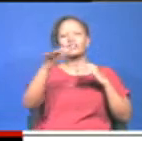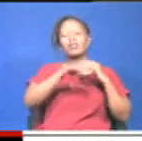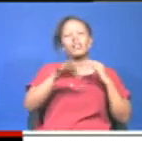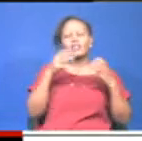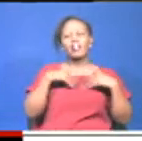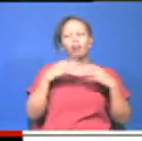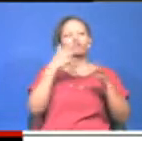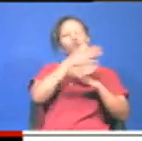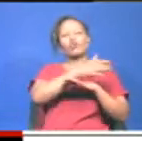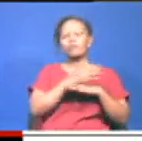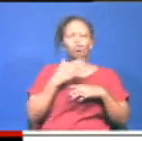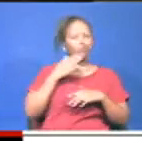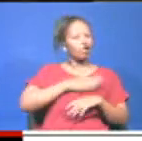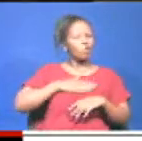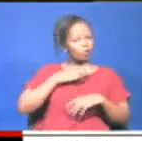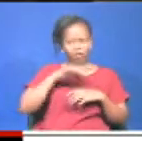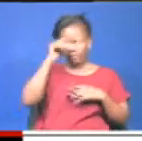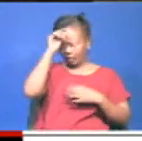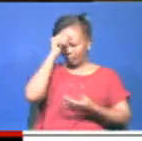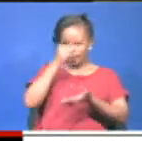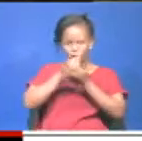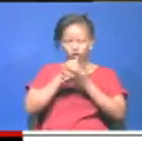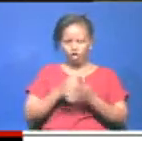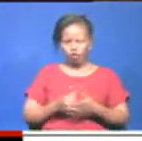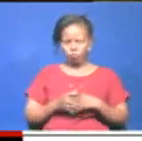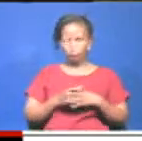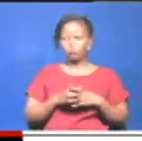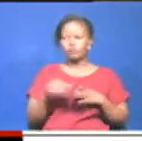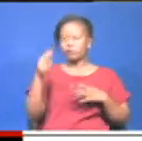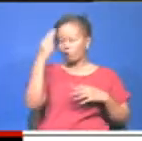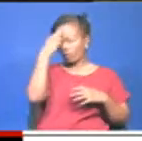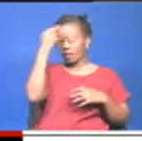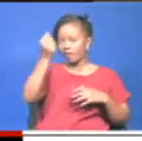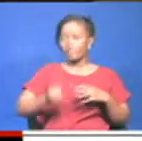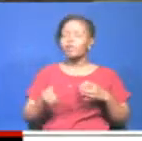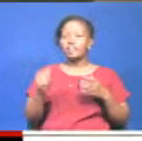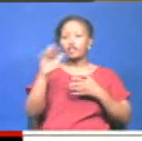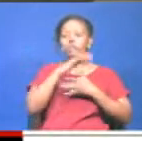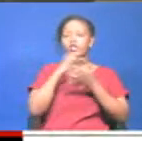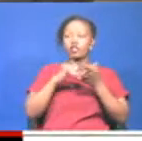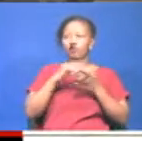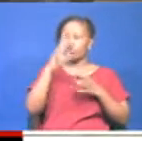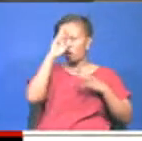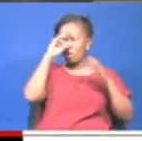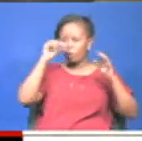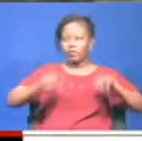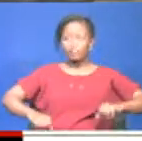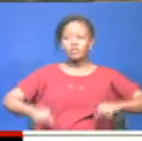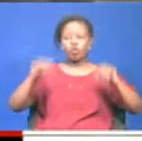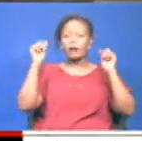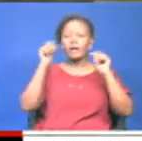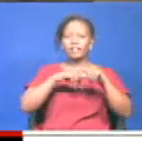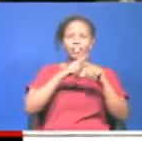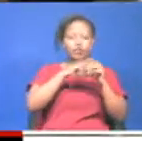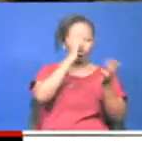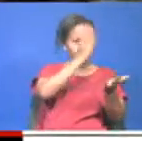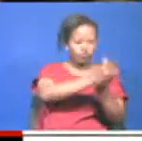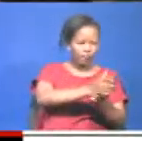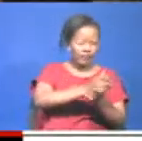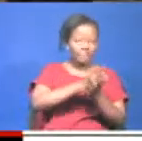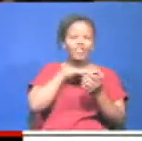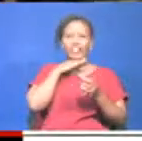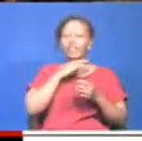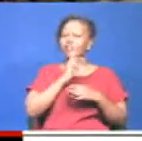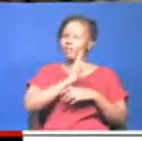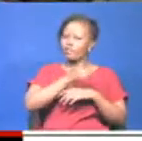uweze kutusaidia. Kajiado Central Police Commander Daudi Lorolo Nyokwe, while confirming the deaths, cautioned